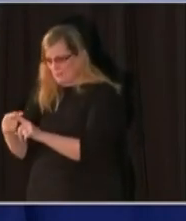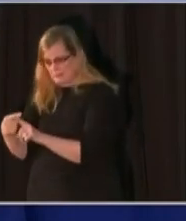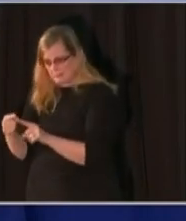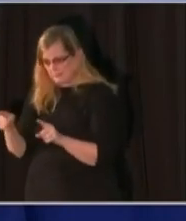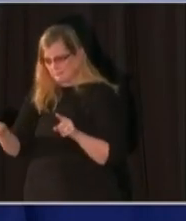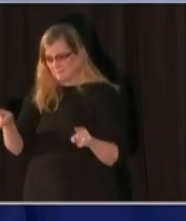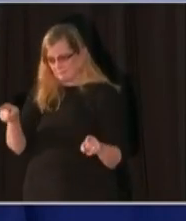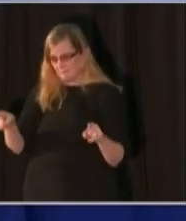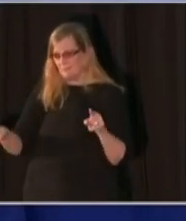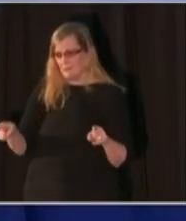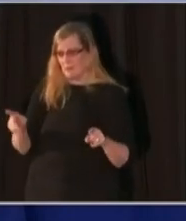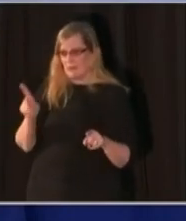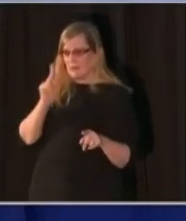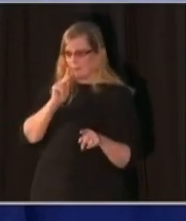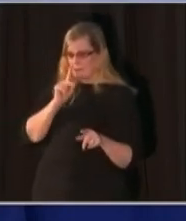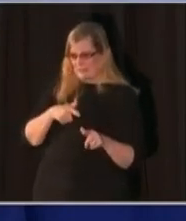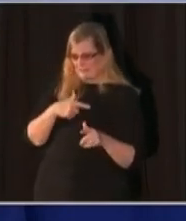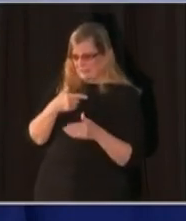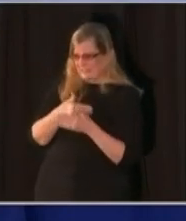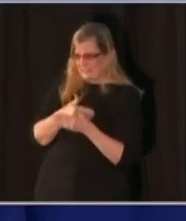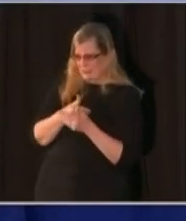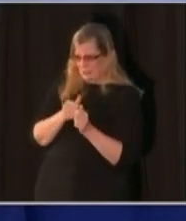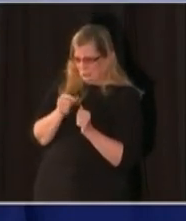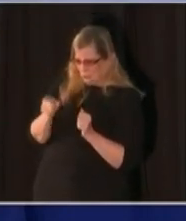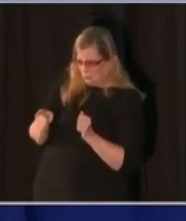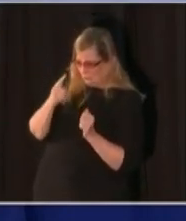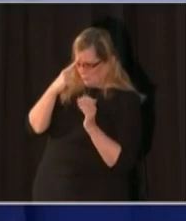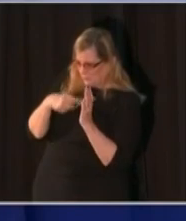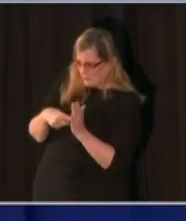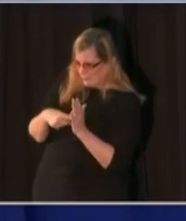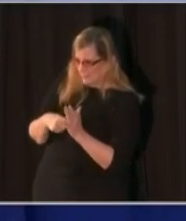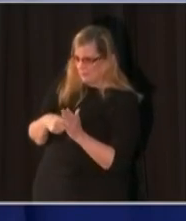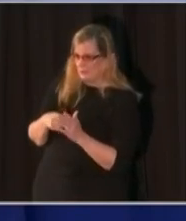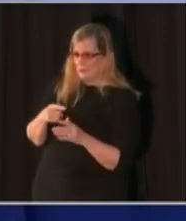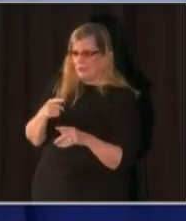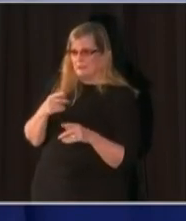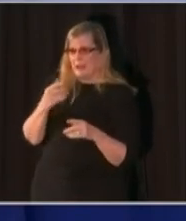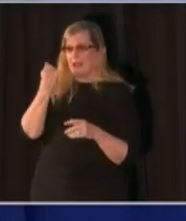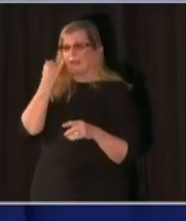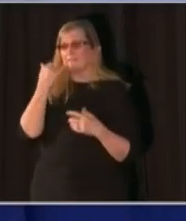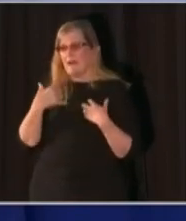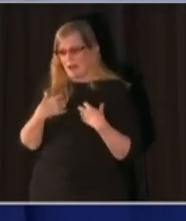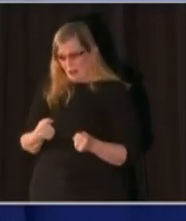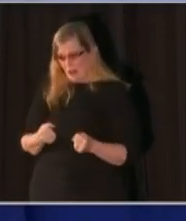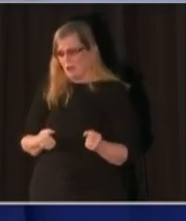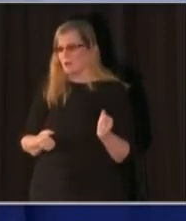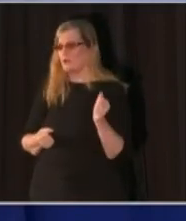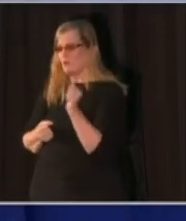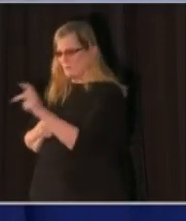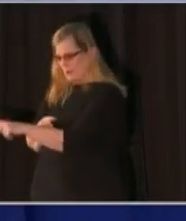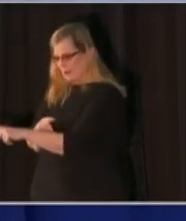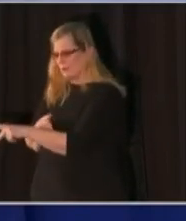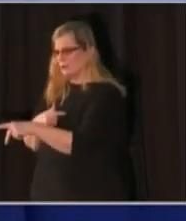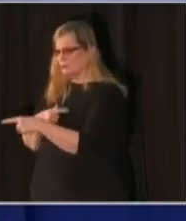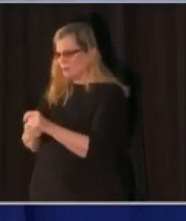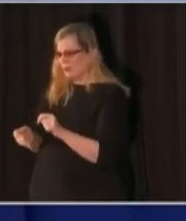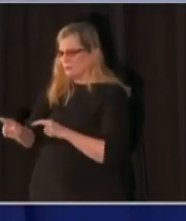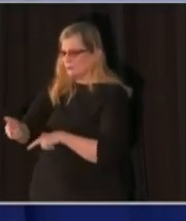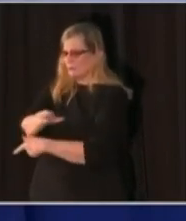in quarters with them exhibiting symptoms or not, and then rotate back into the population. So we're rotating a lot through some of those areas and using